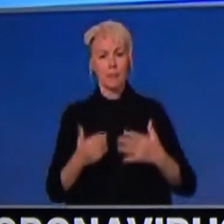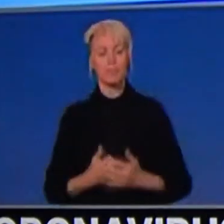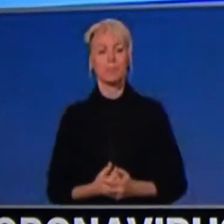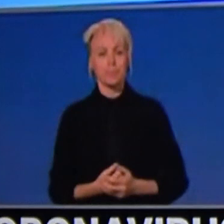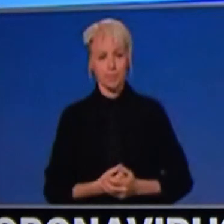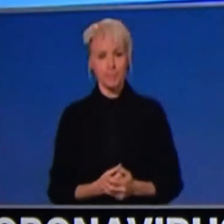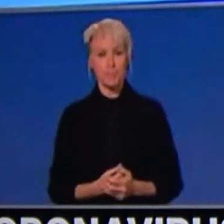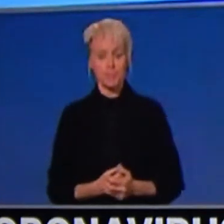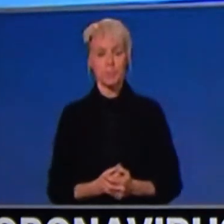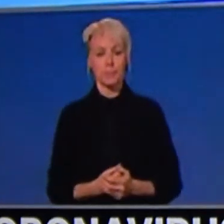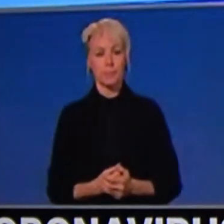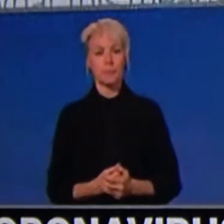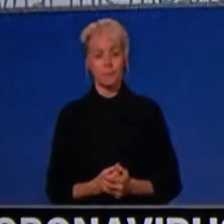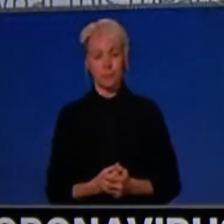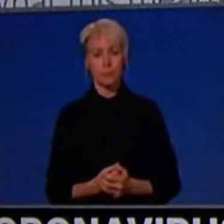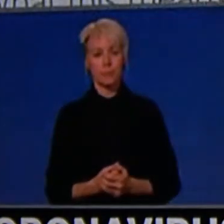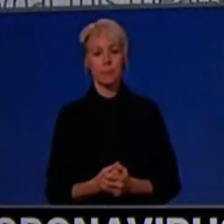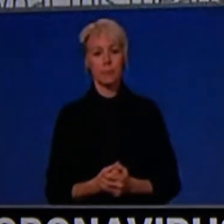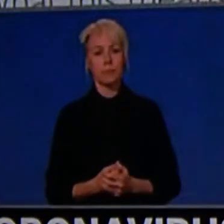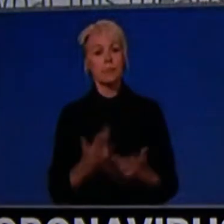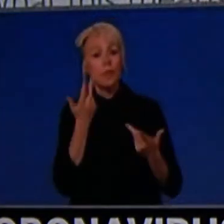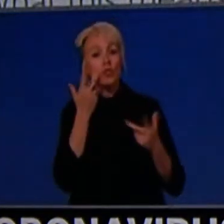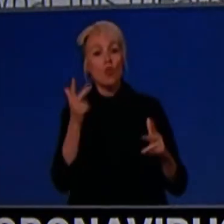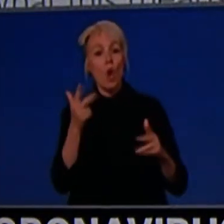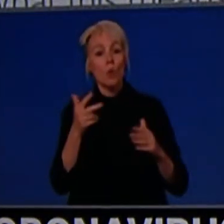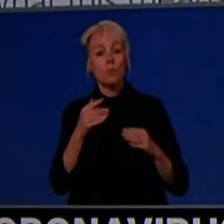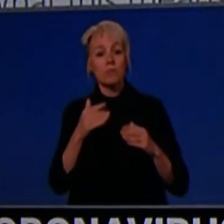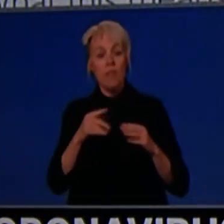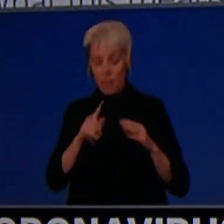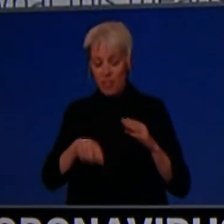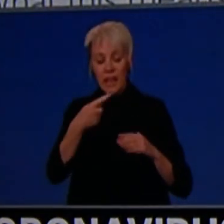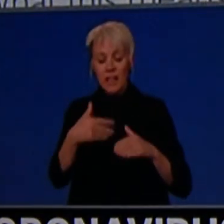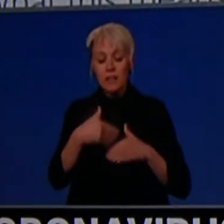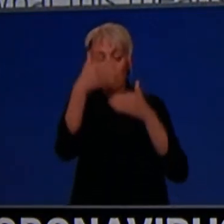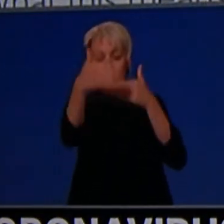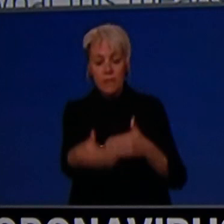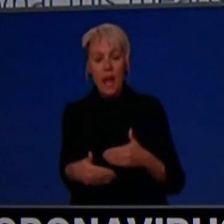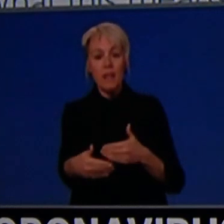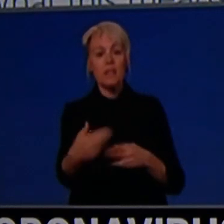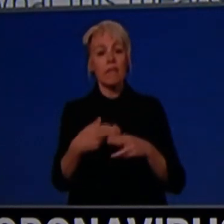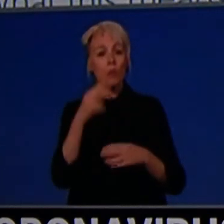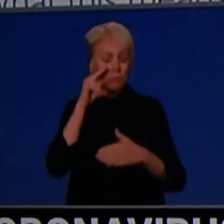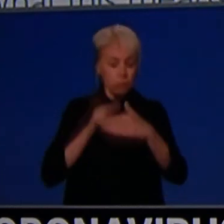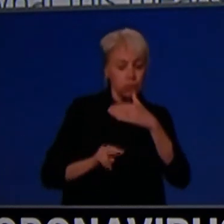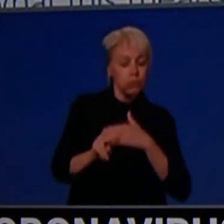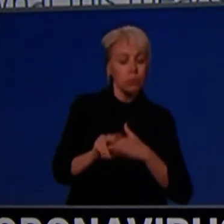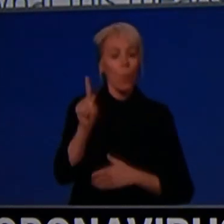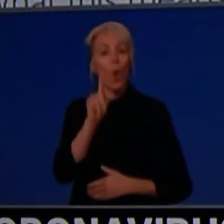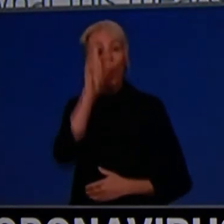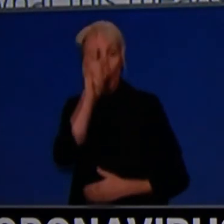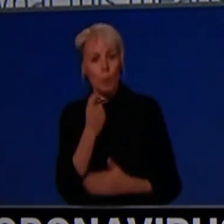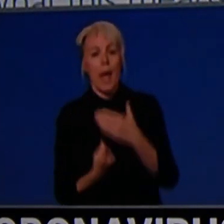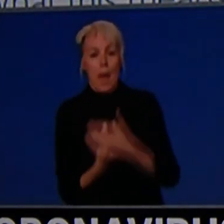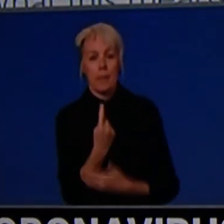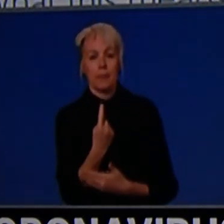go through it. So what we're showing you now is some modelling that's based on real Australian data. And this is the sort